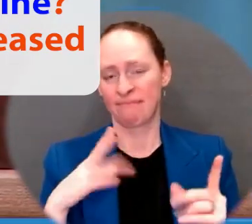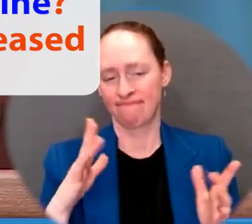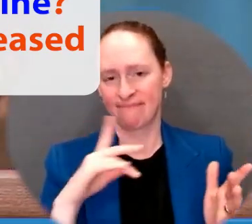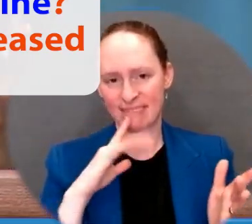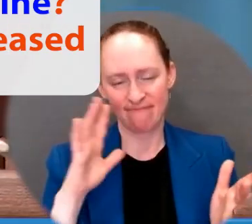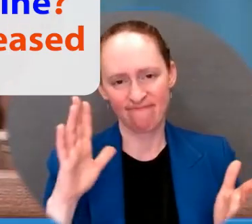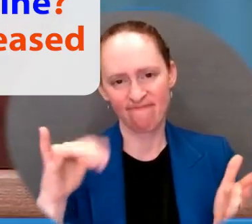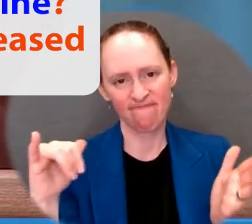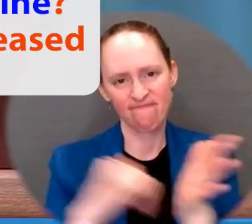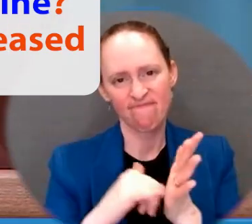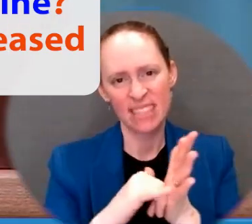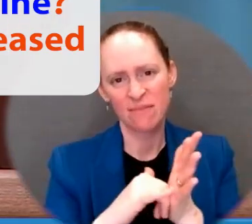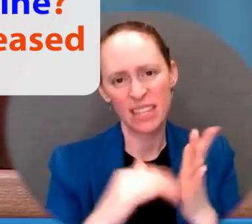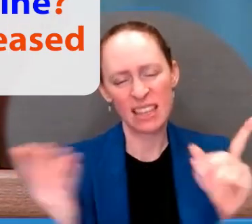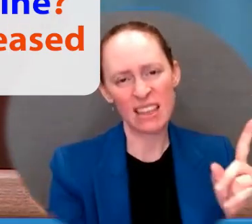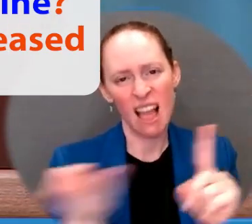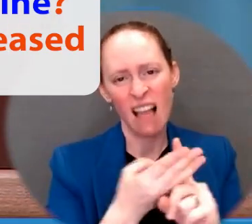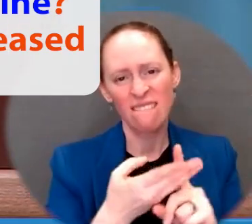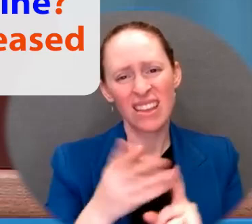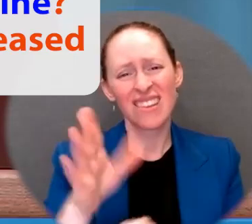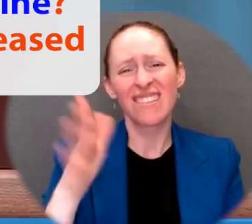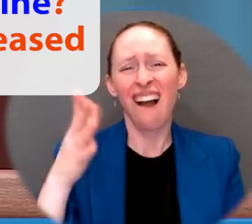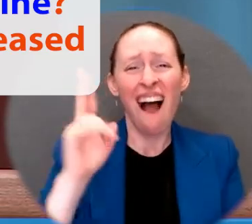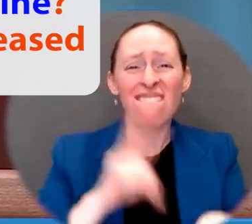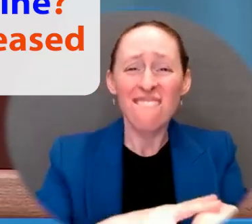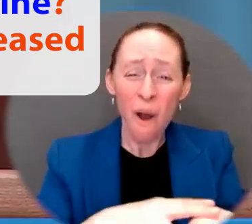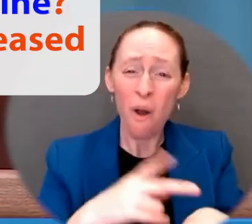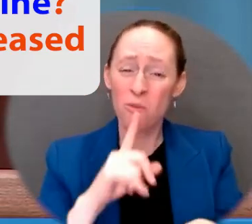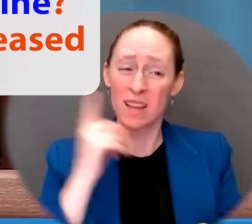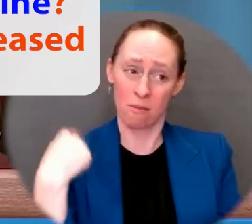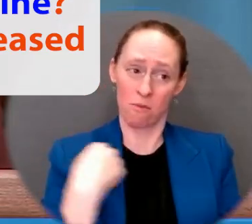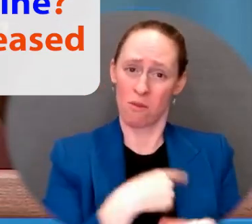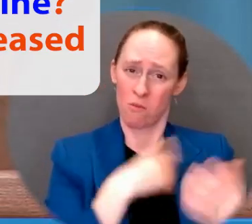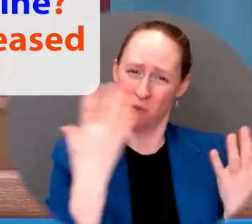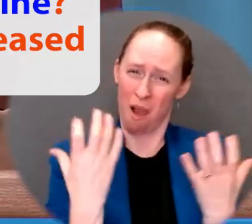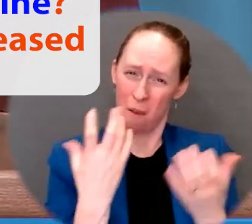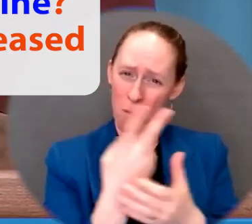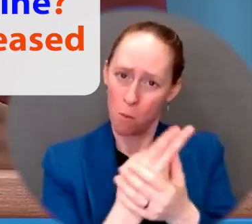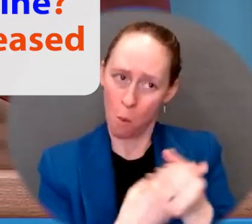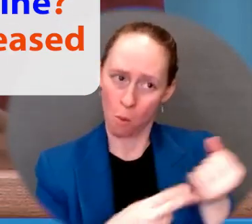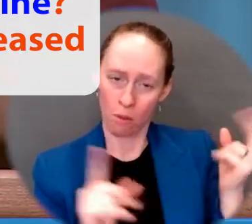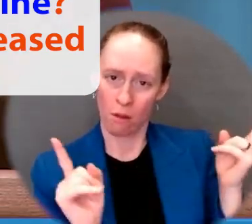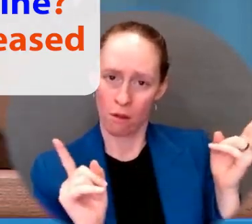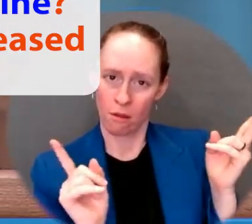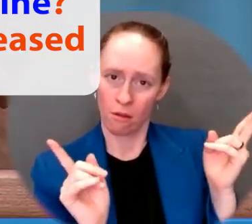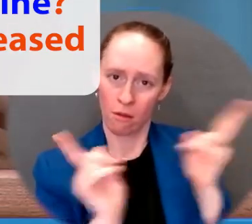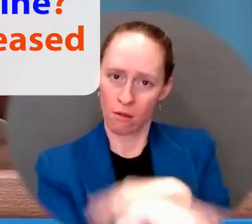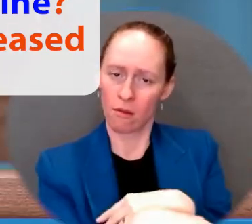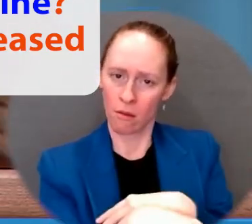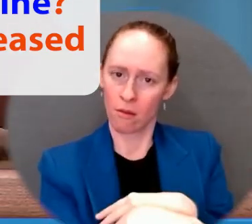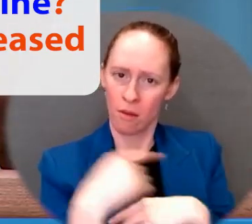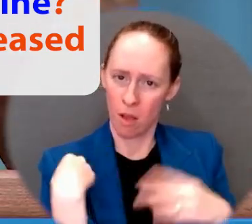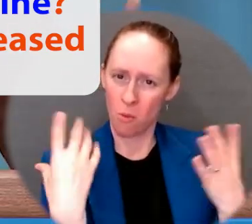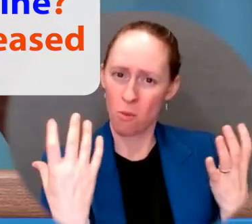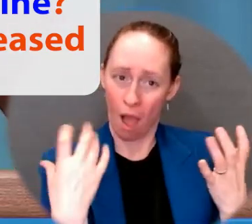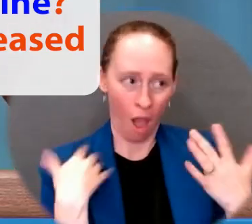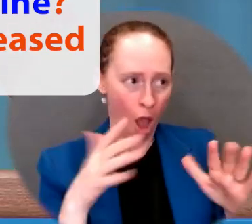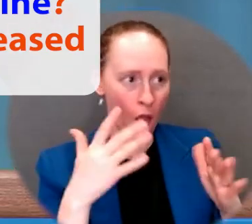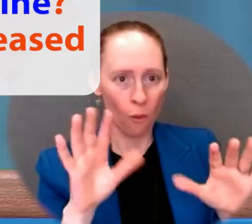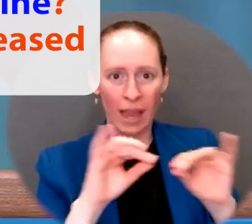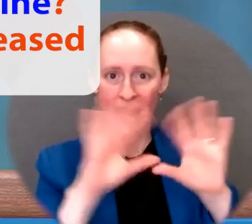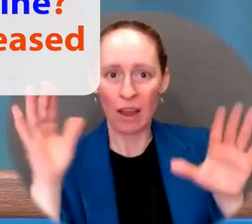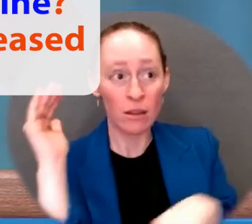preferred, of course we would have preferred to see them both released. That's what we've been calling on. That's what you've been hearing from me and the